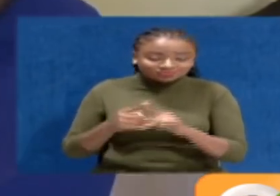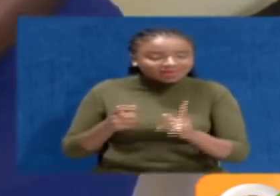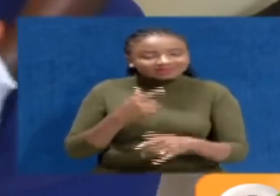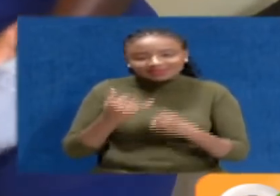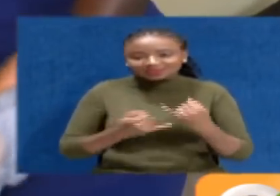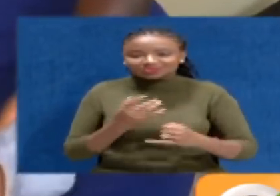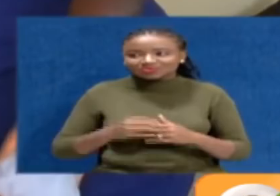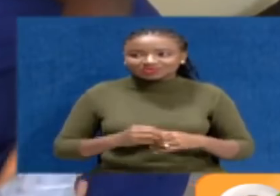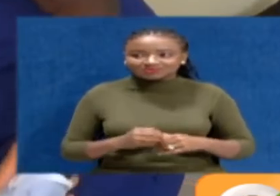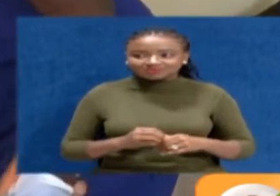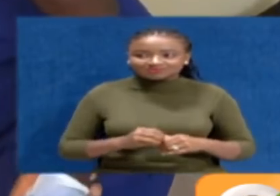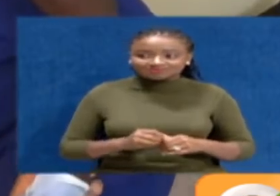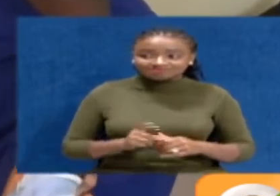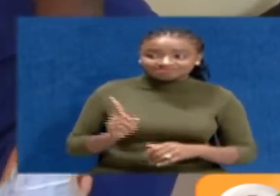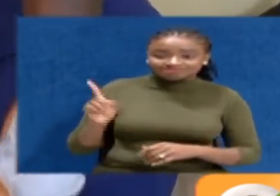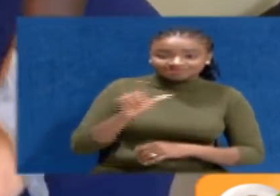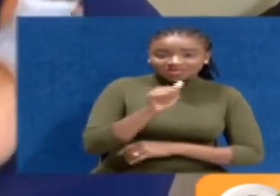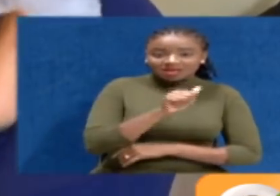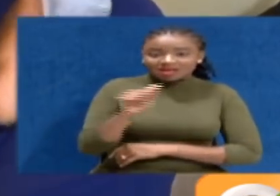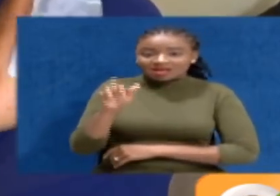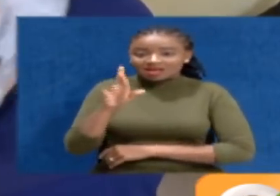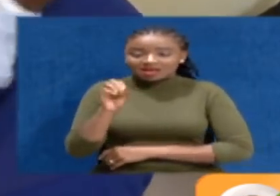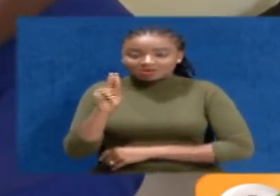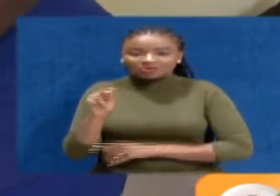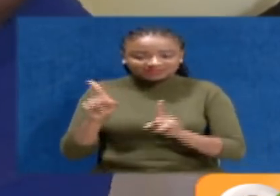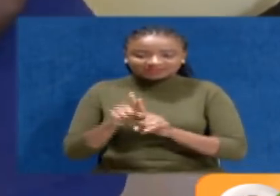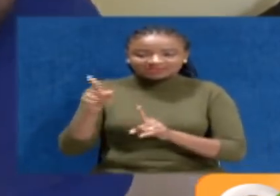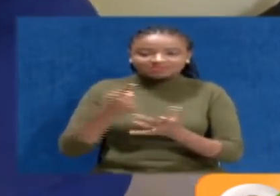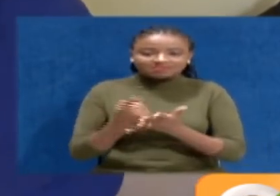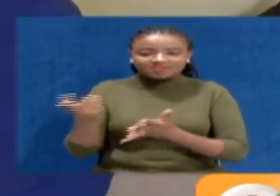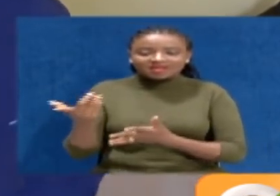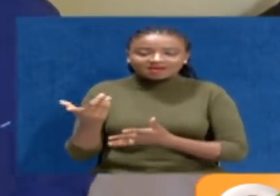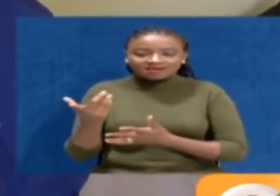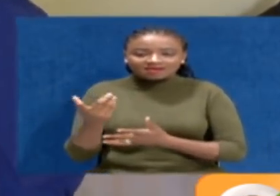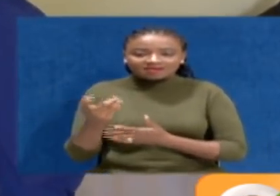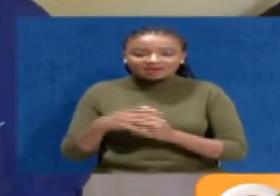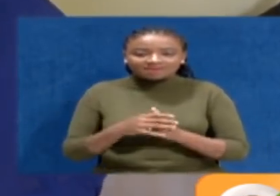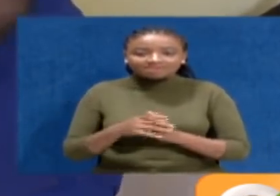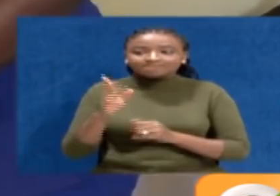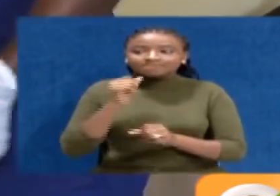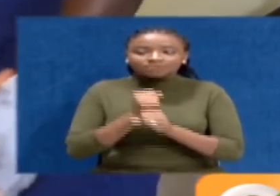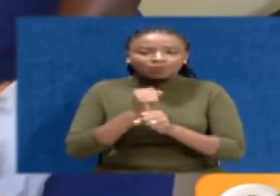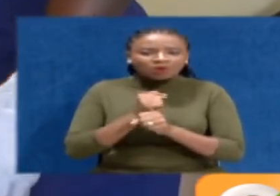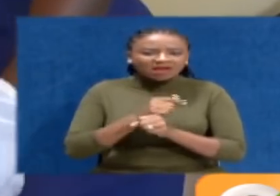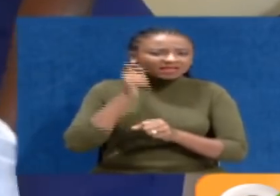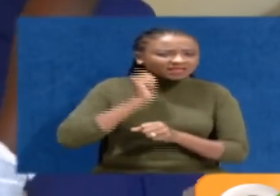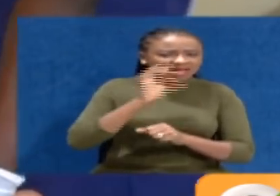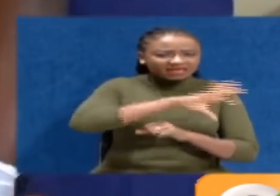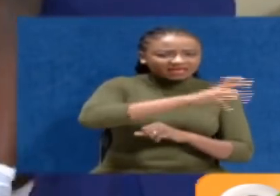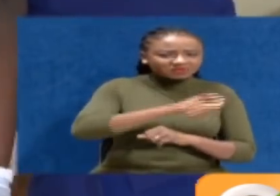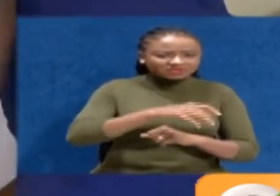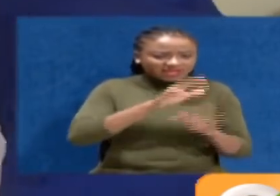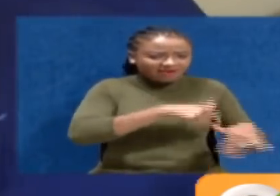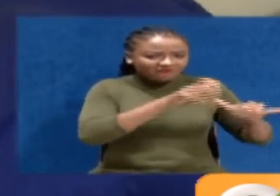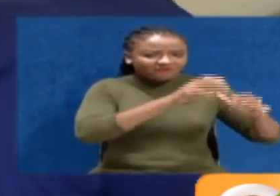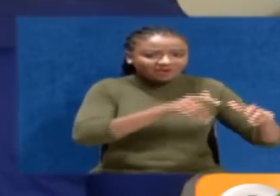there. Aaron Kipchirchir is also admitted here. While working at a farm in Dalat, Nandi County, his